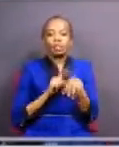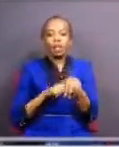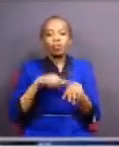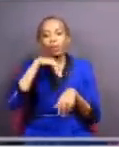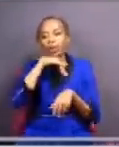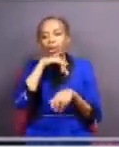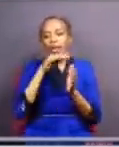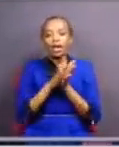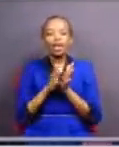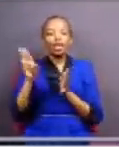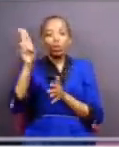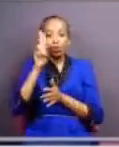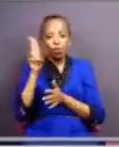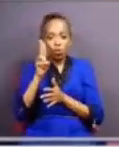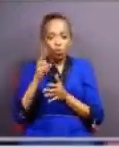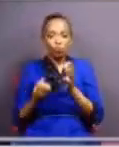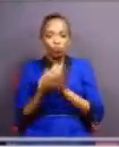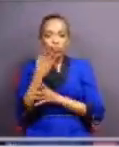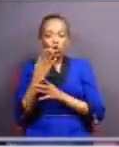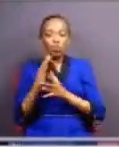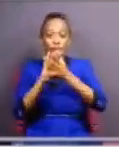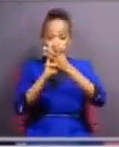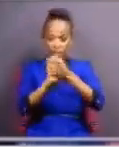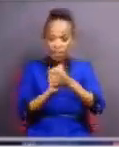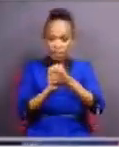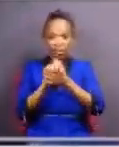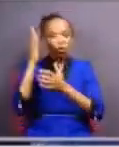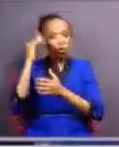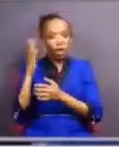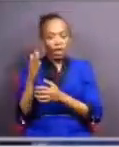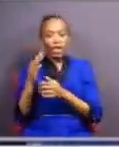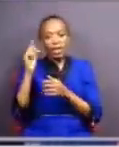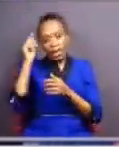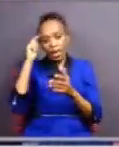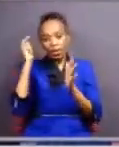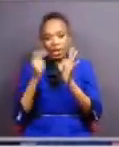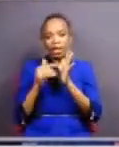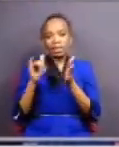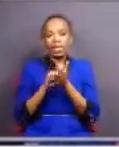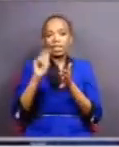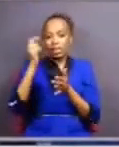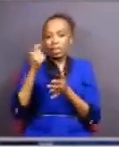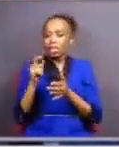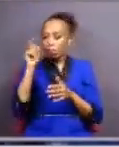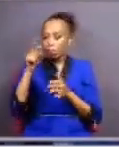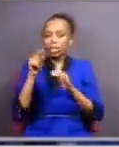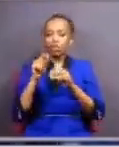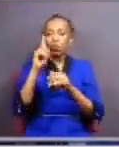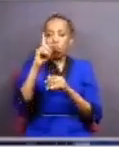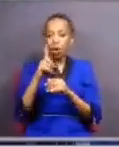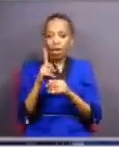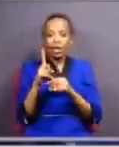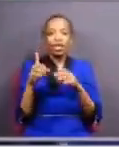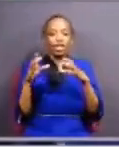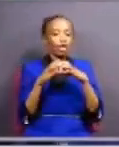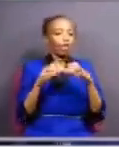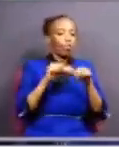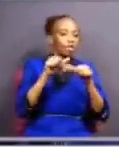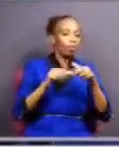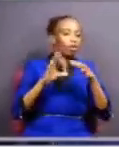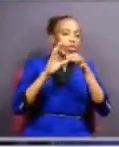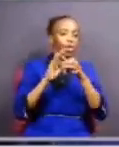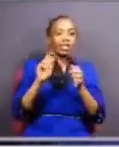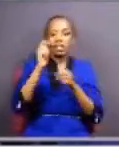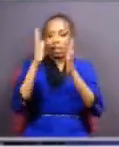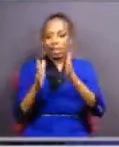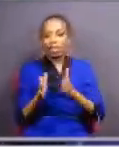Raila and Uhuru Kenyatta came up with the handshake, it was because they realized that Kenya has to be one. Azimio la Umoja is all about uniting